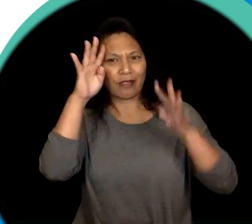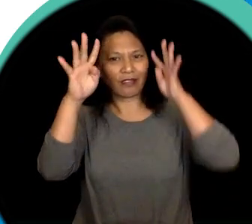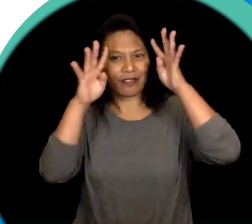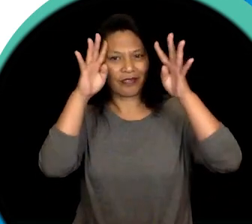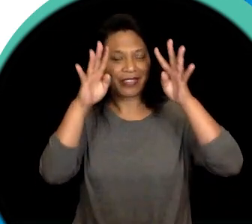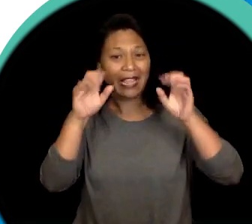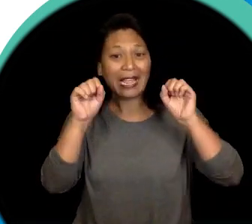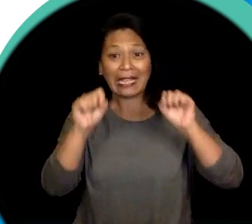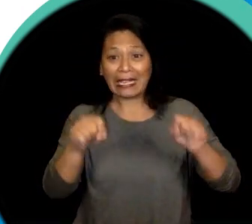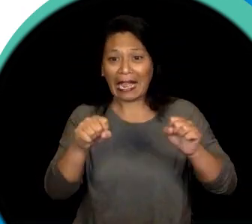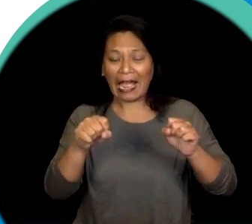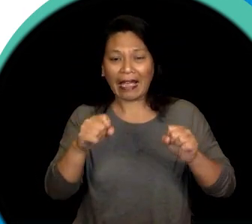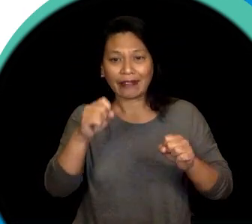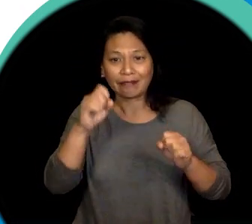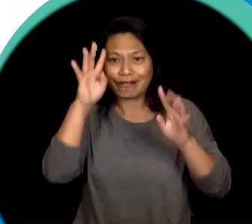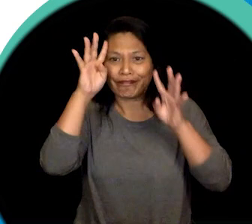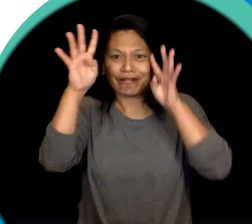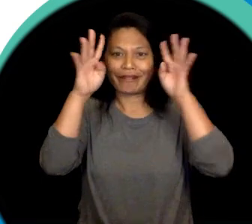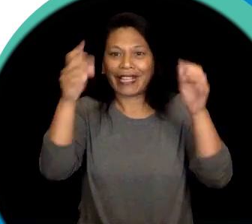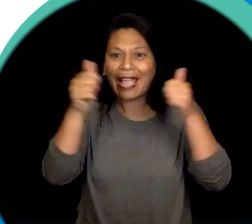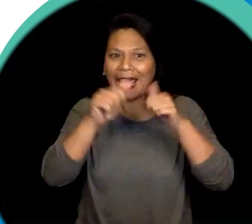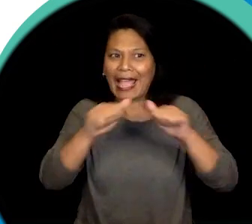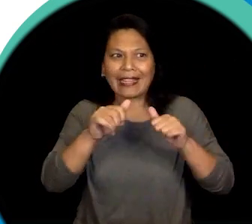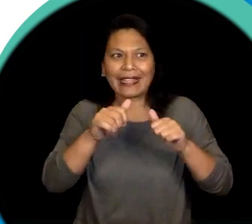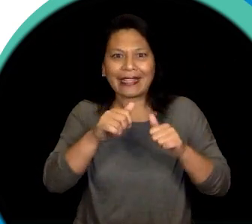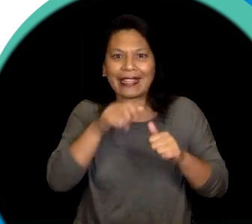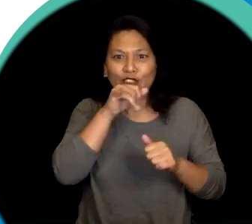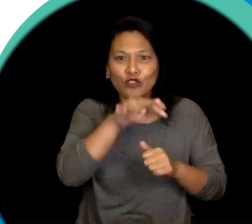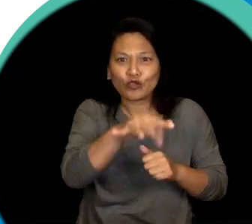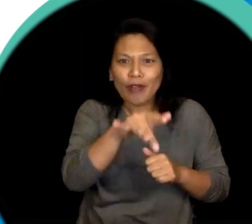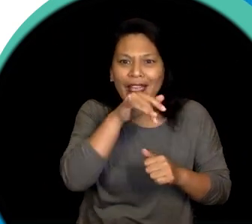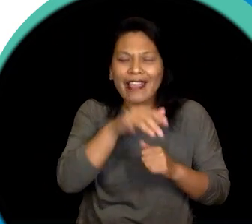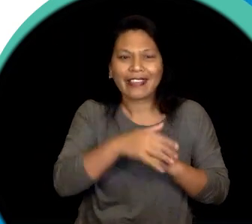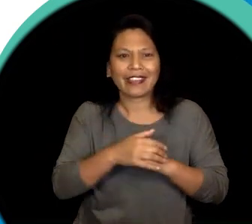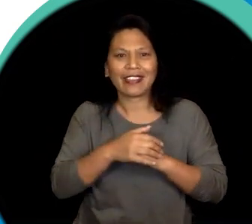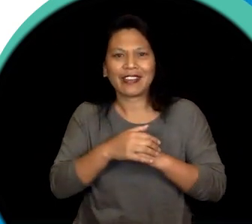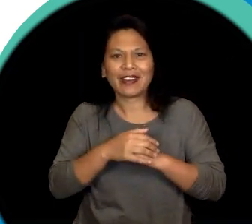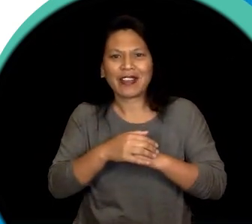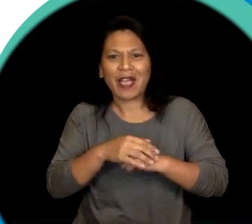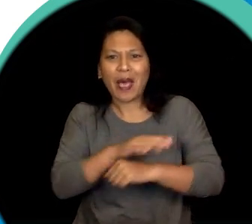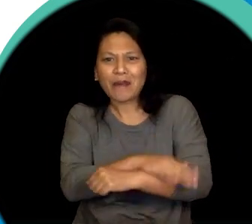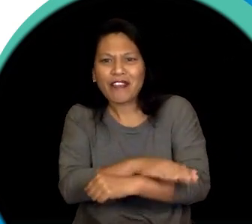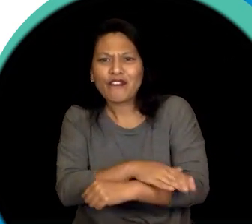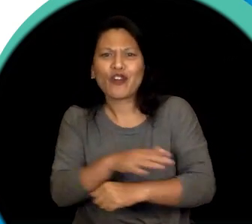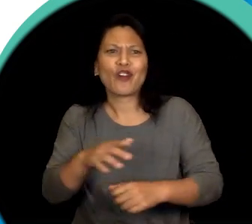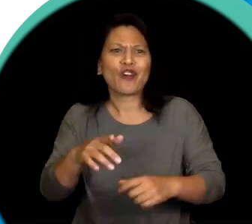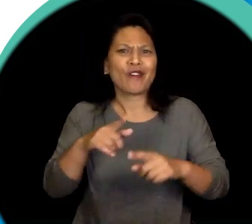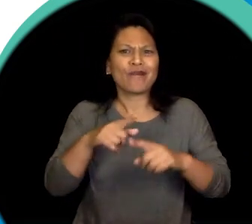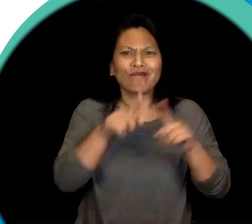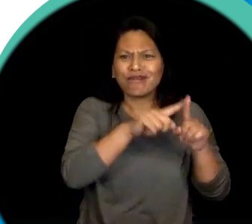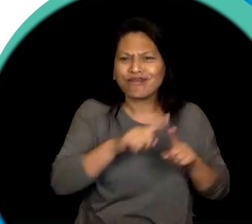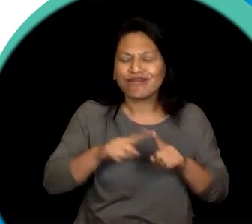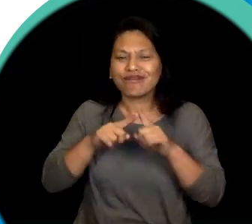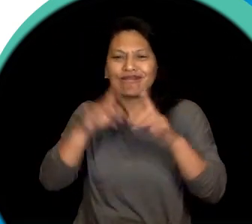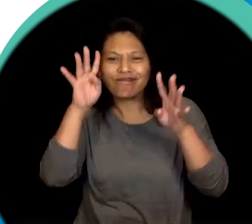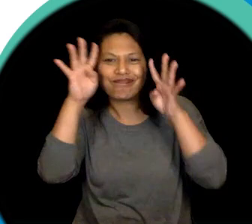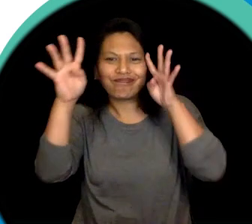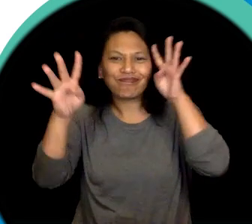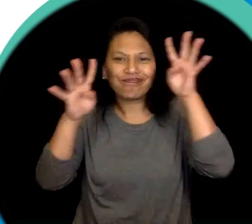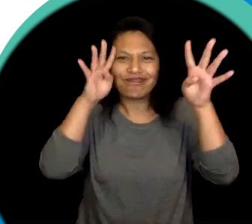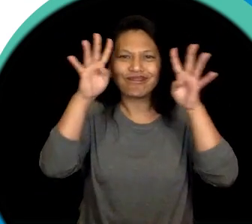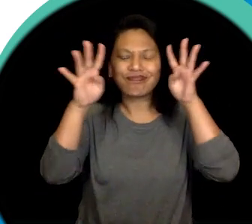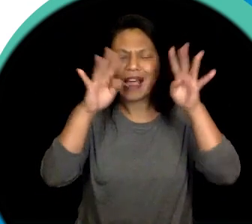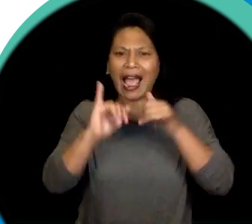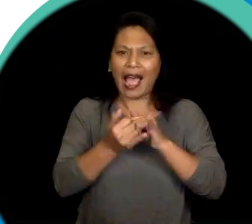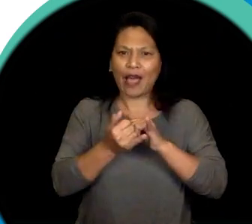broken crayon, like a dragon or a beaver, and I started using my imagination to think up all kinds of cool things